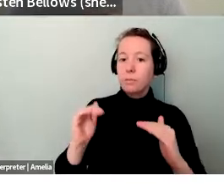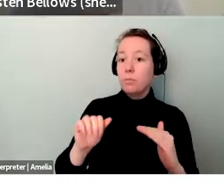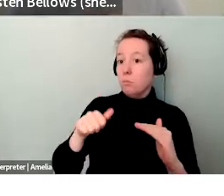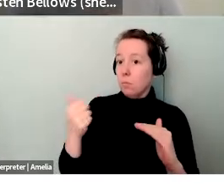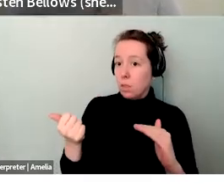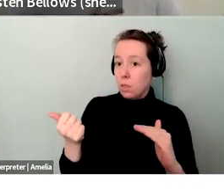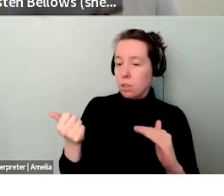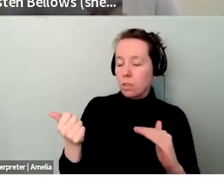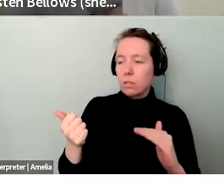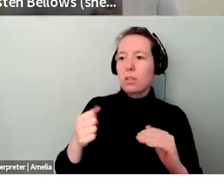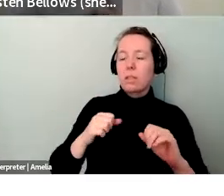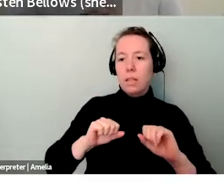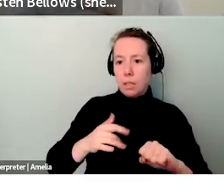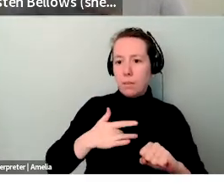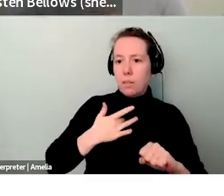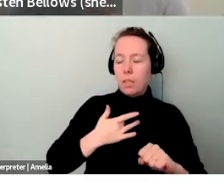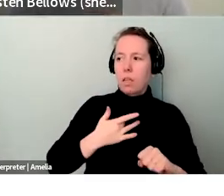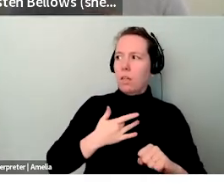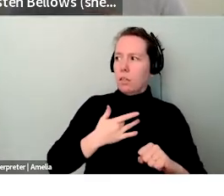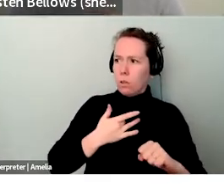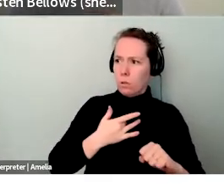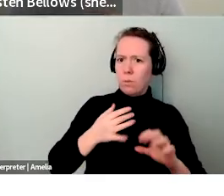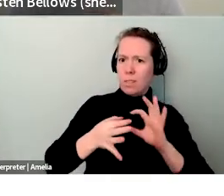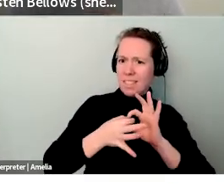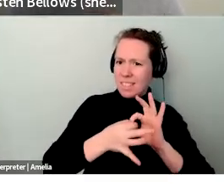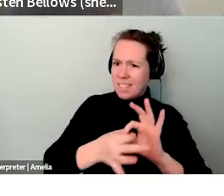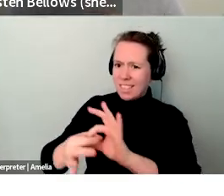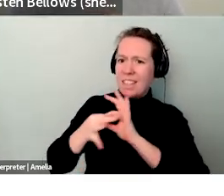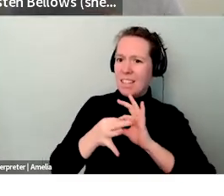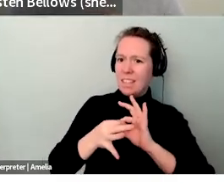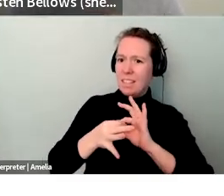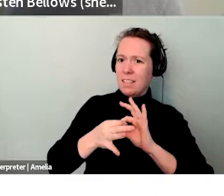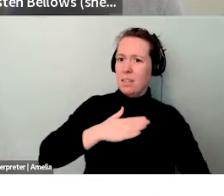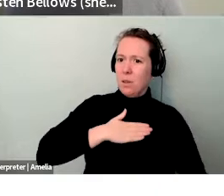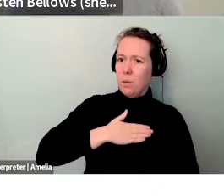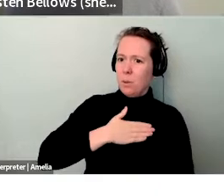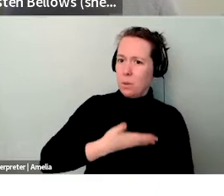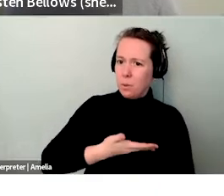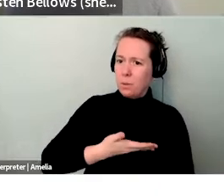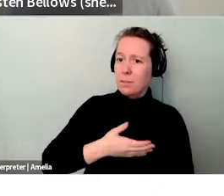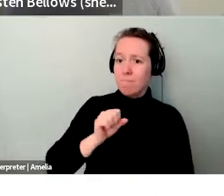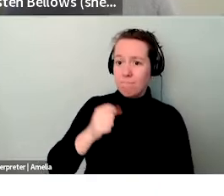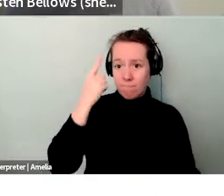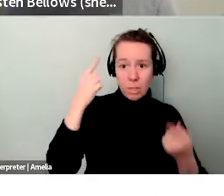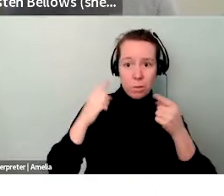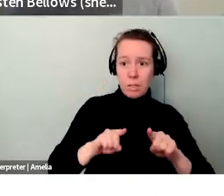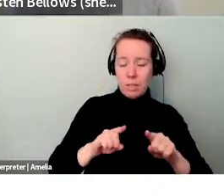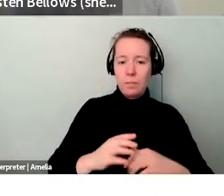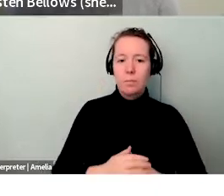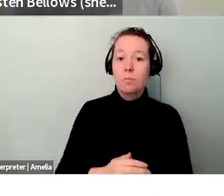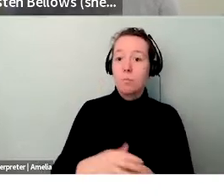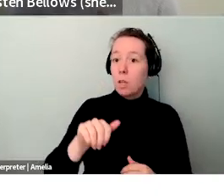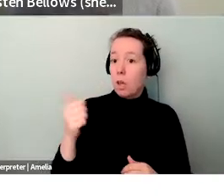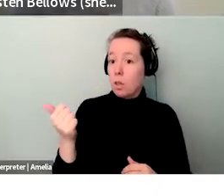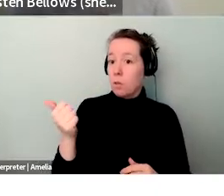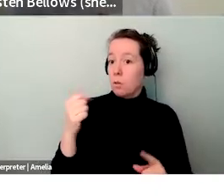and empathy that can come with the process. Yes, yes, I agree with that. So some other positives that I